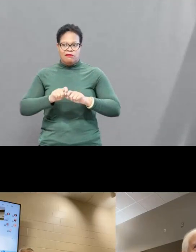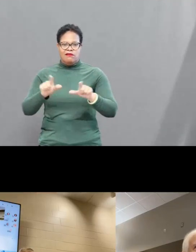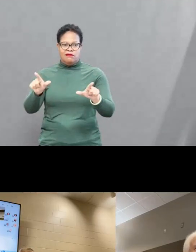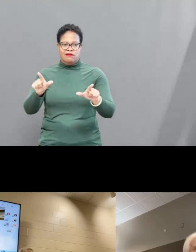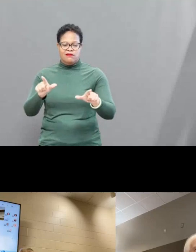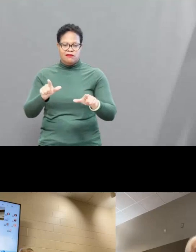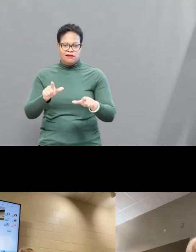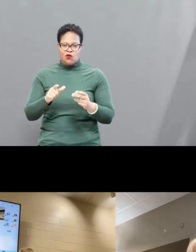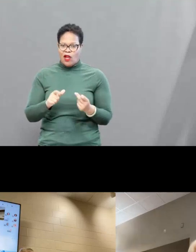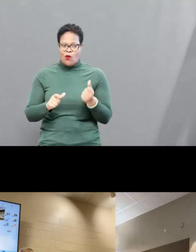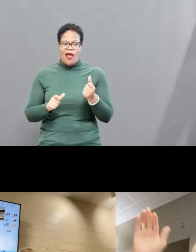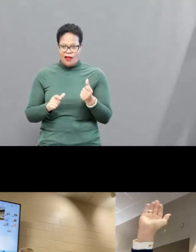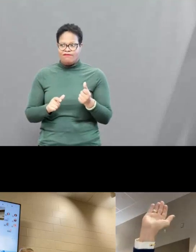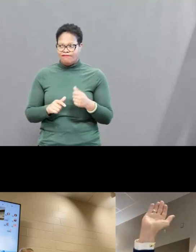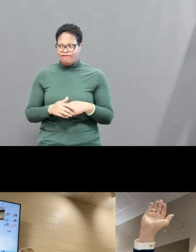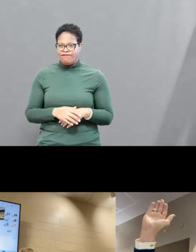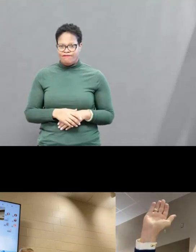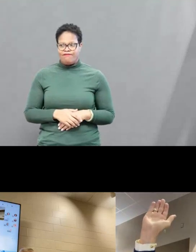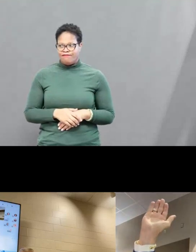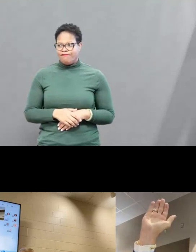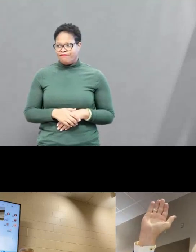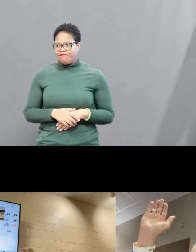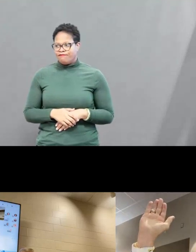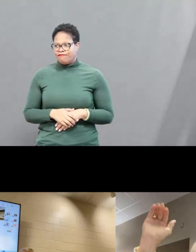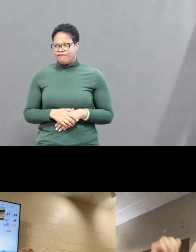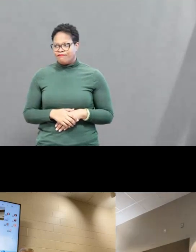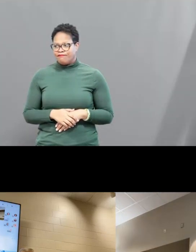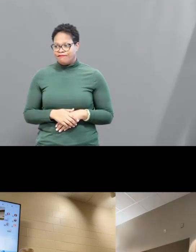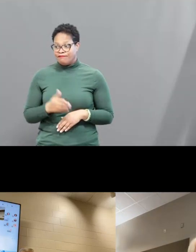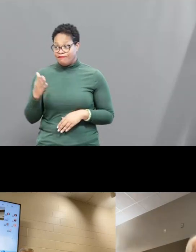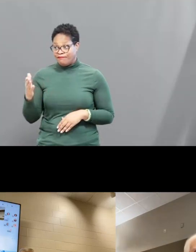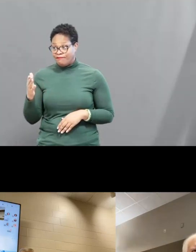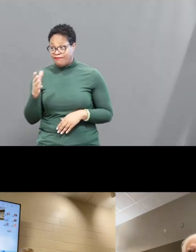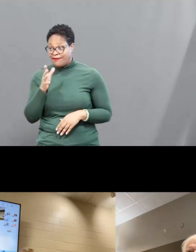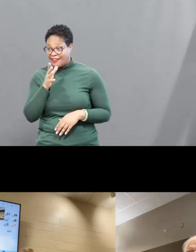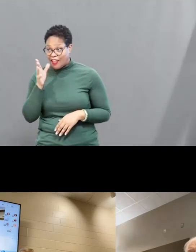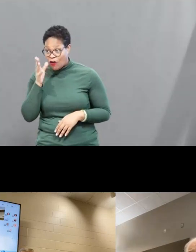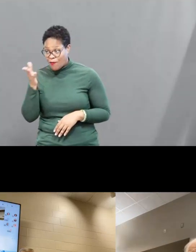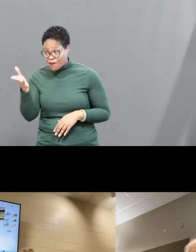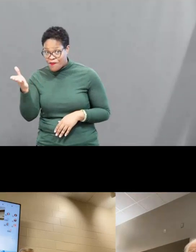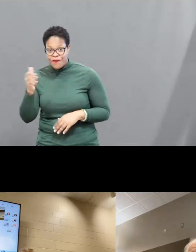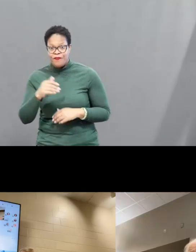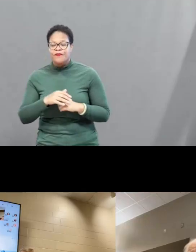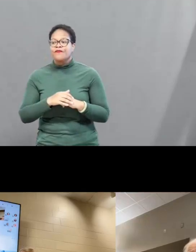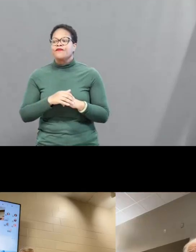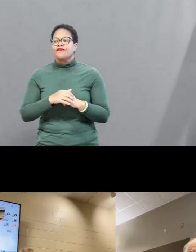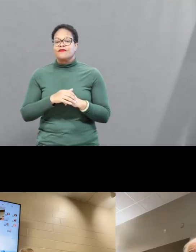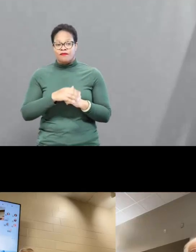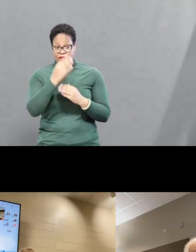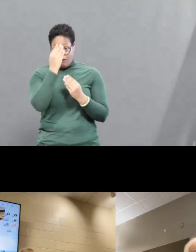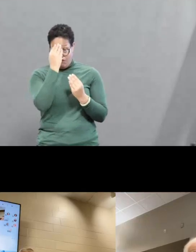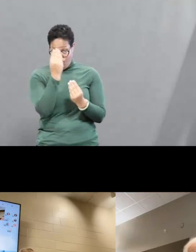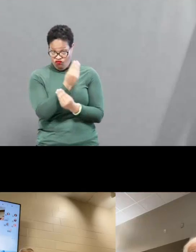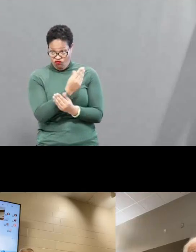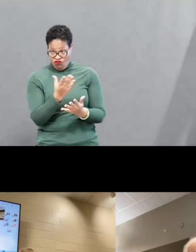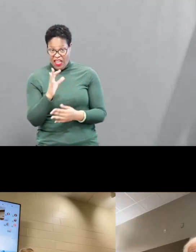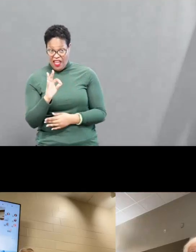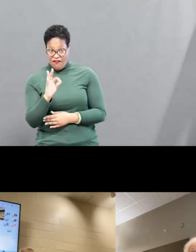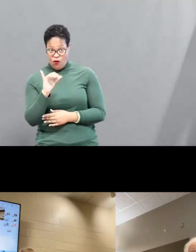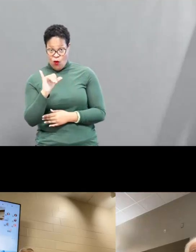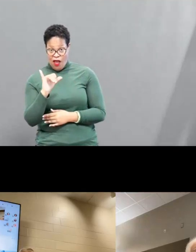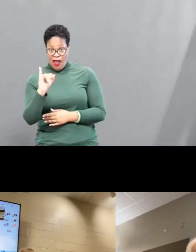get them on that right away. Yes, sir. Just for your information